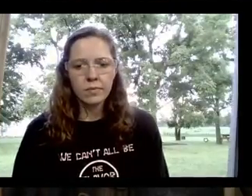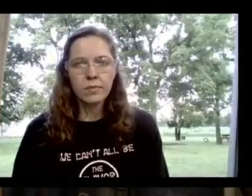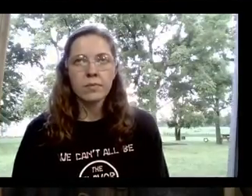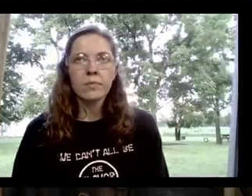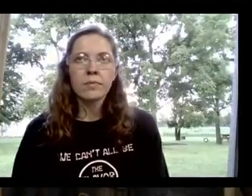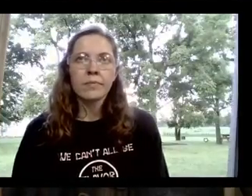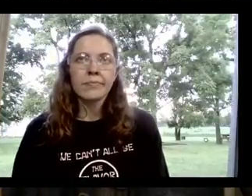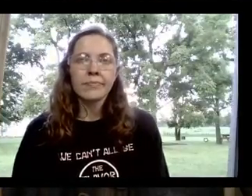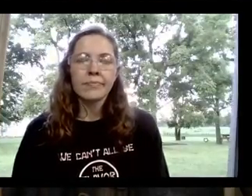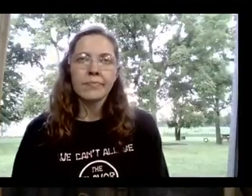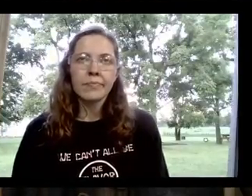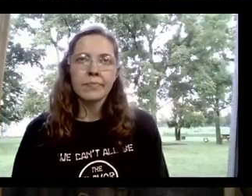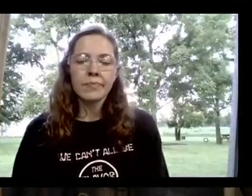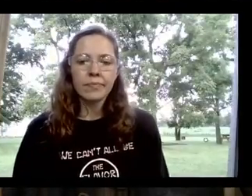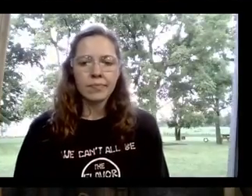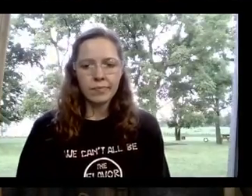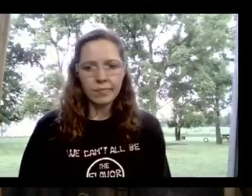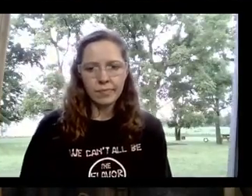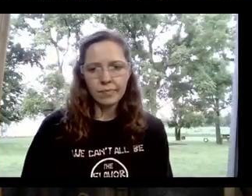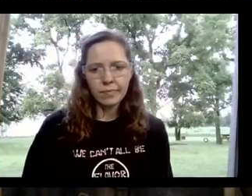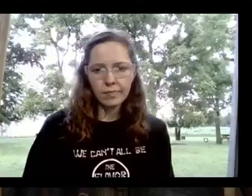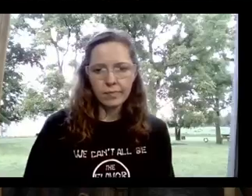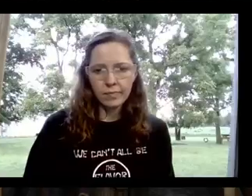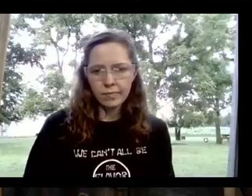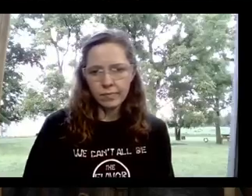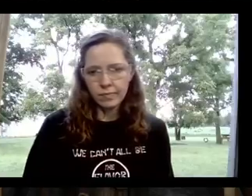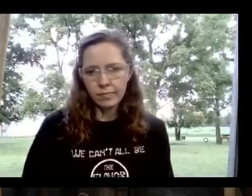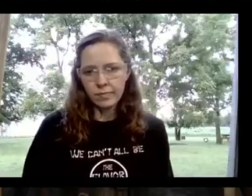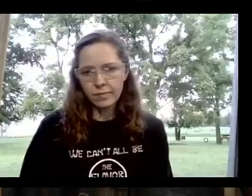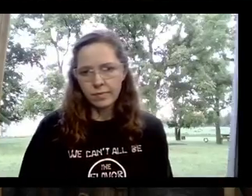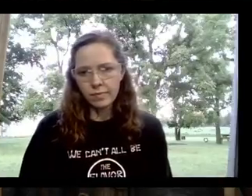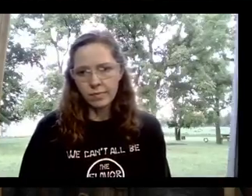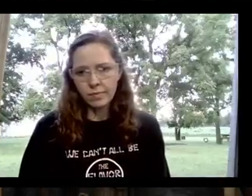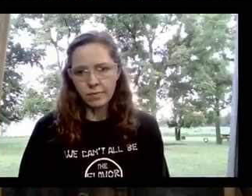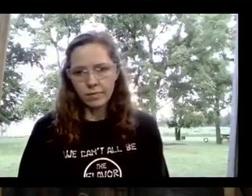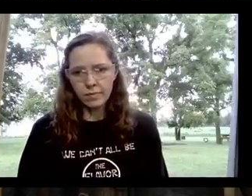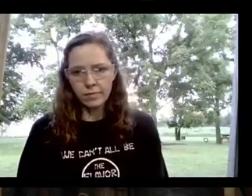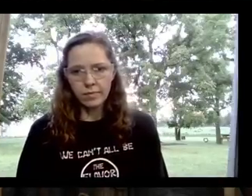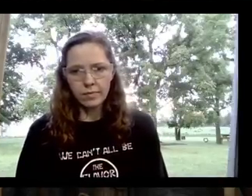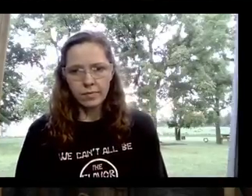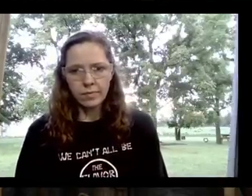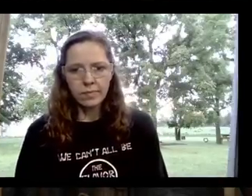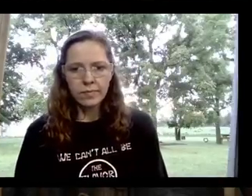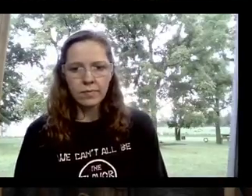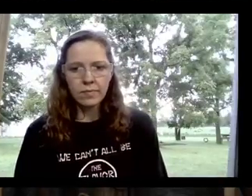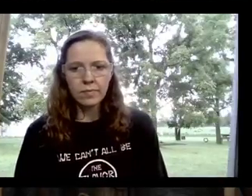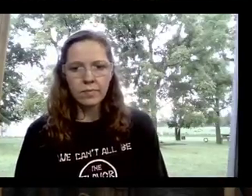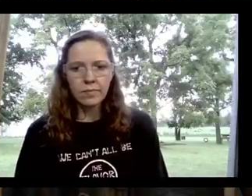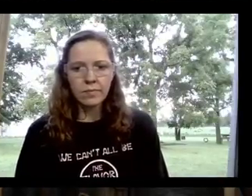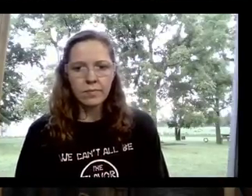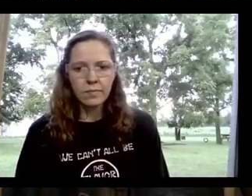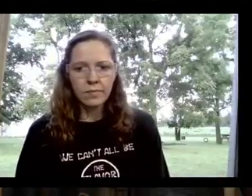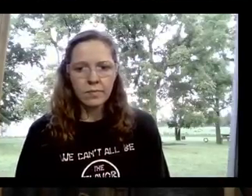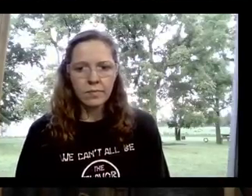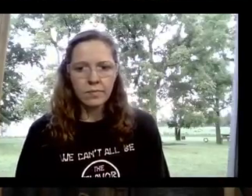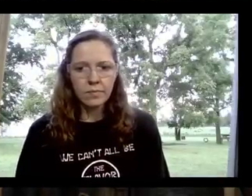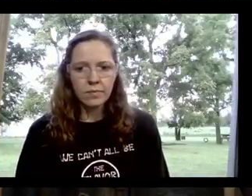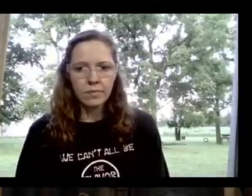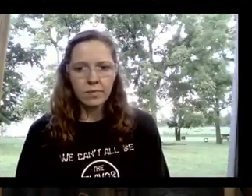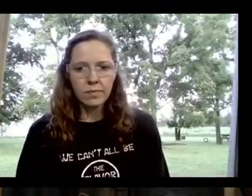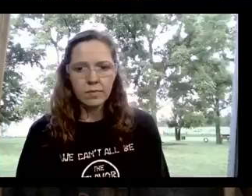section, but I think H, just H, is a indicator of just a plain